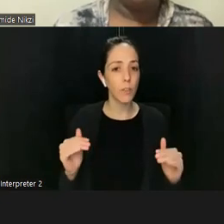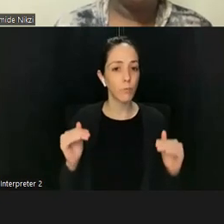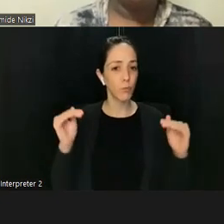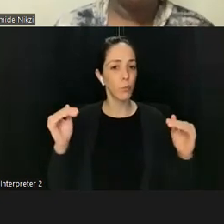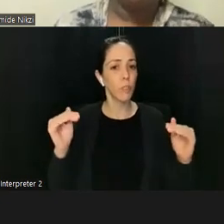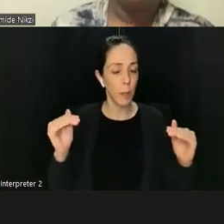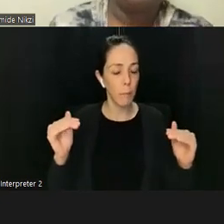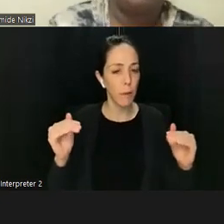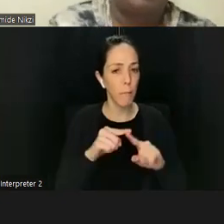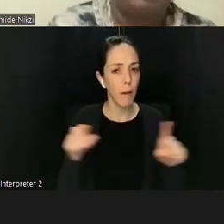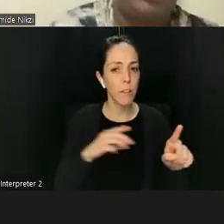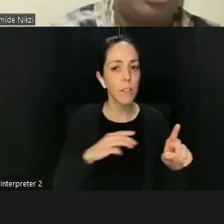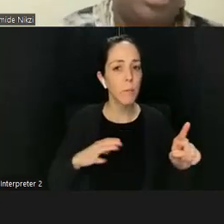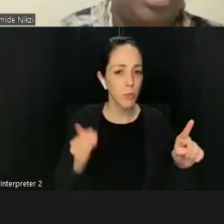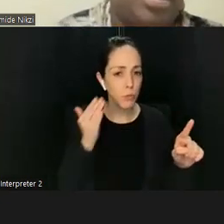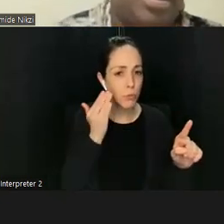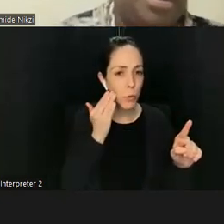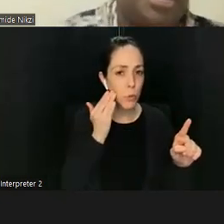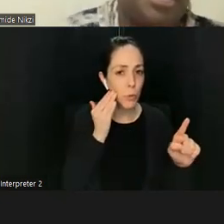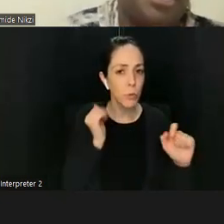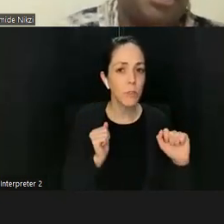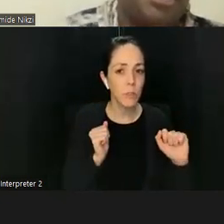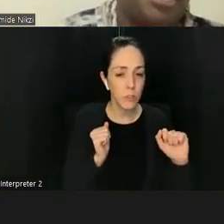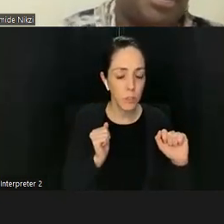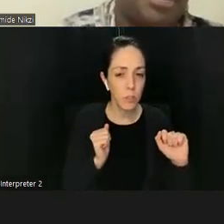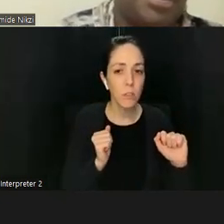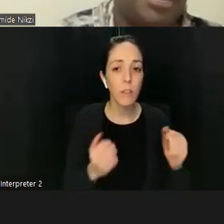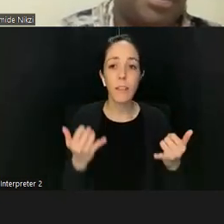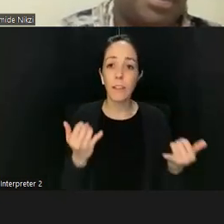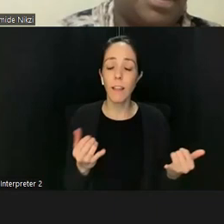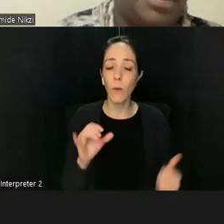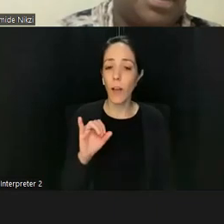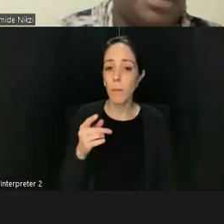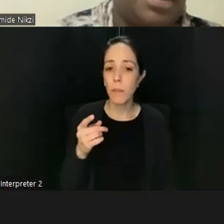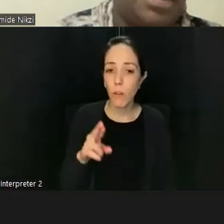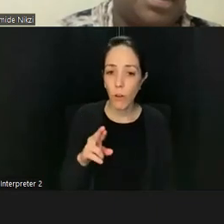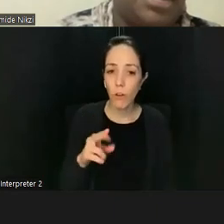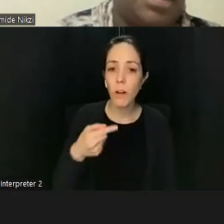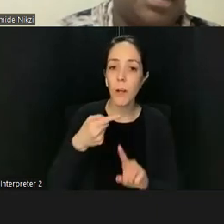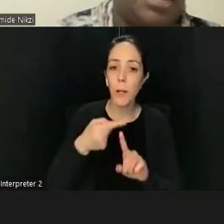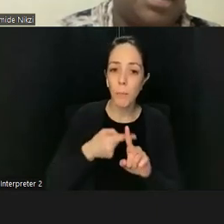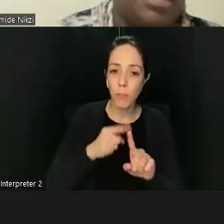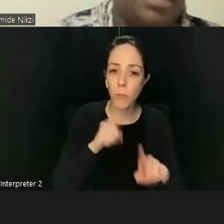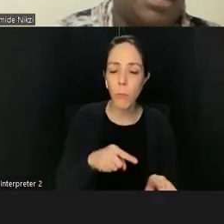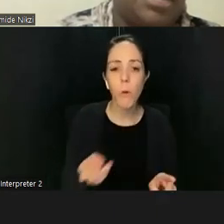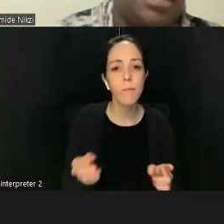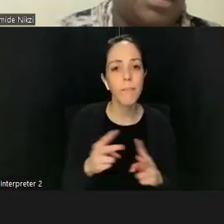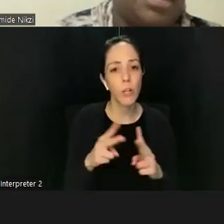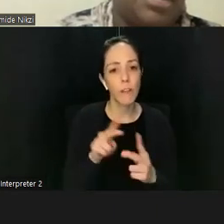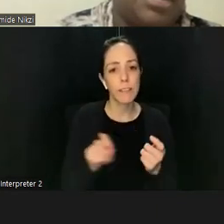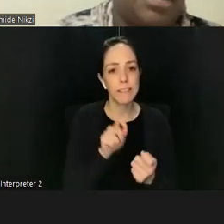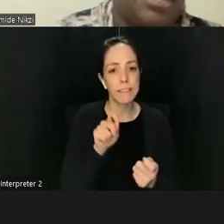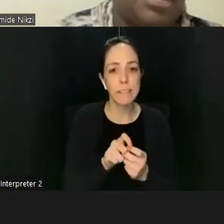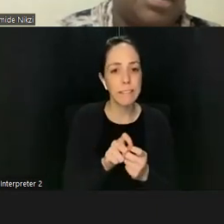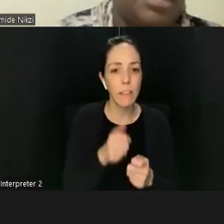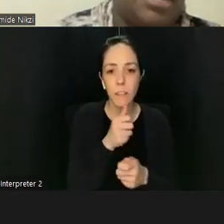Iona knows this, that the current IPR monthly reports to the CRC are more detailed than just those data. So I'm going to put